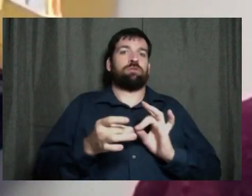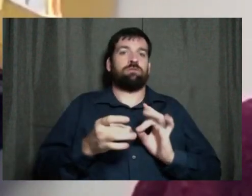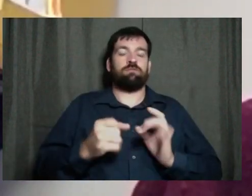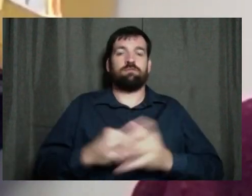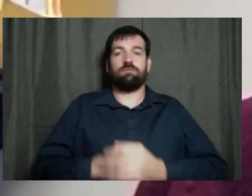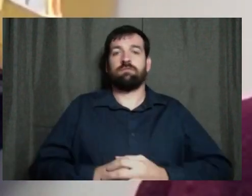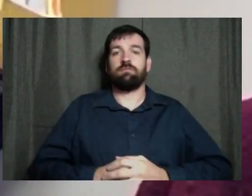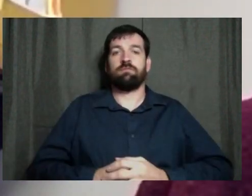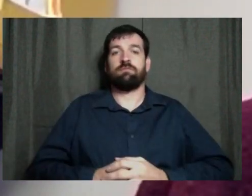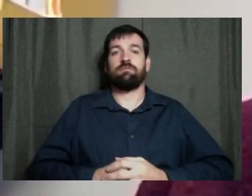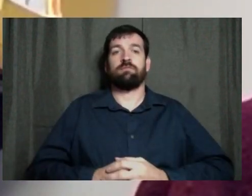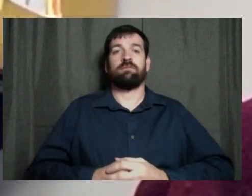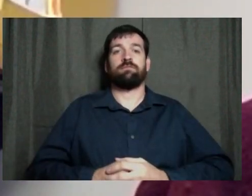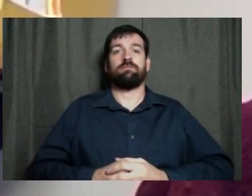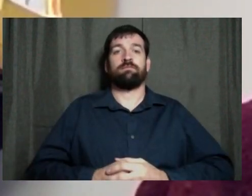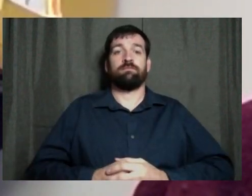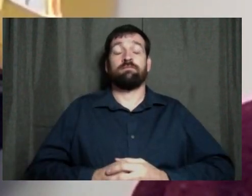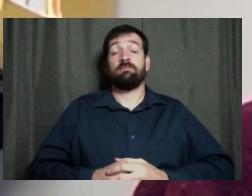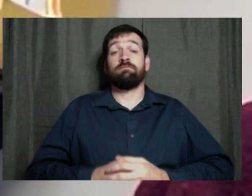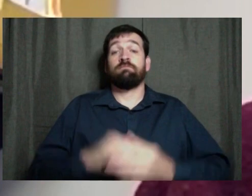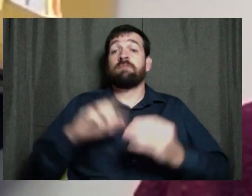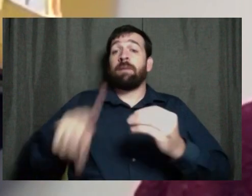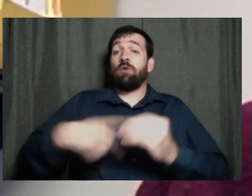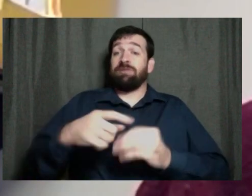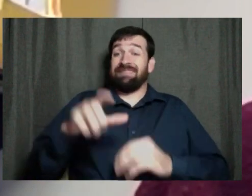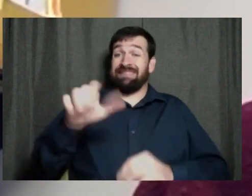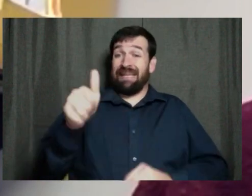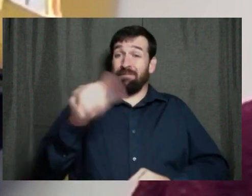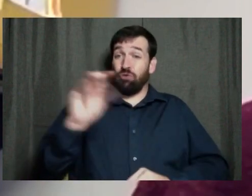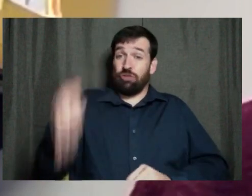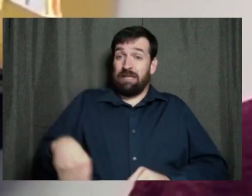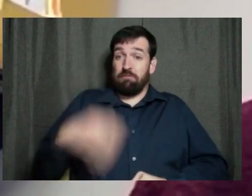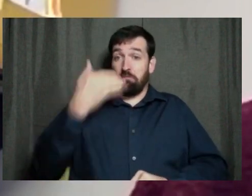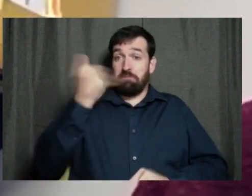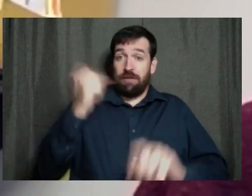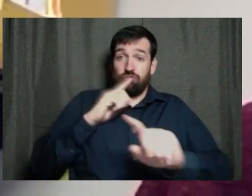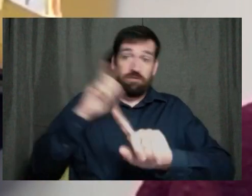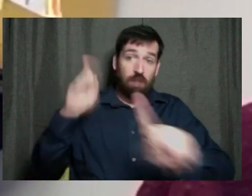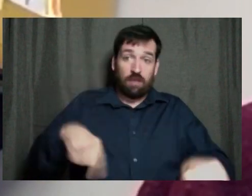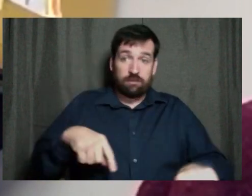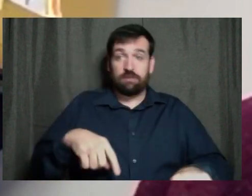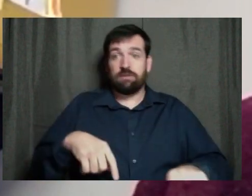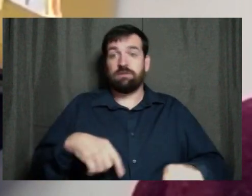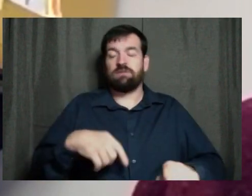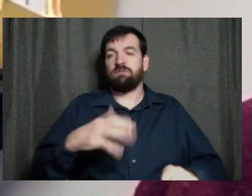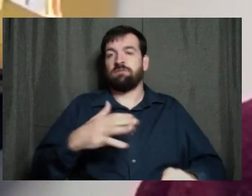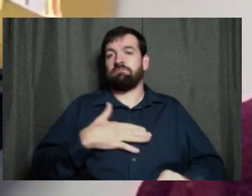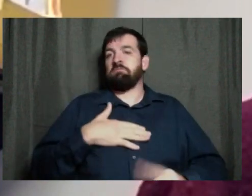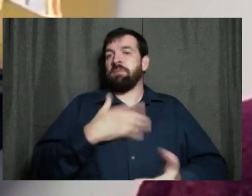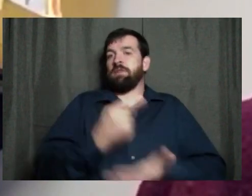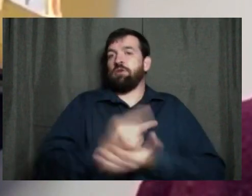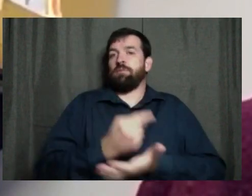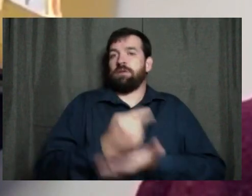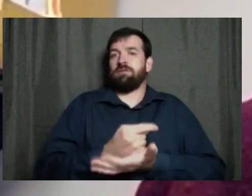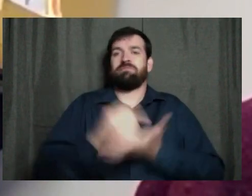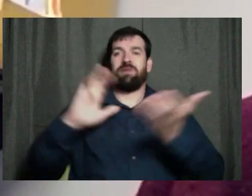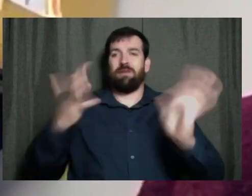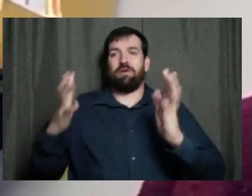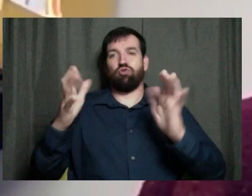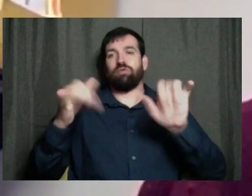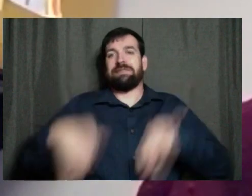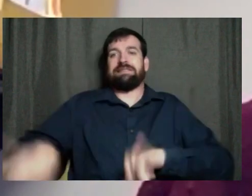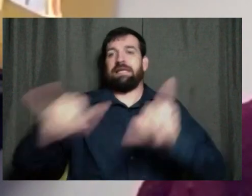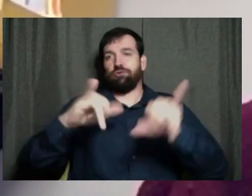today's session, it was about 10% better response rates with the therapy that I received compared to the standard of care.